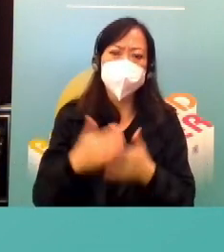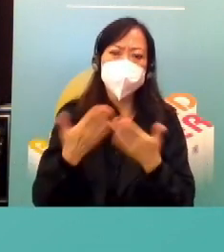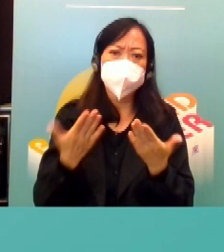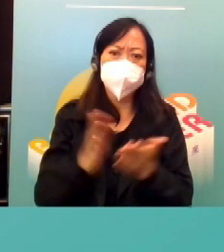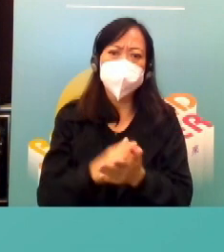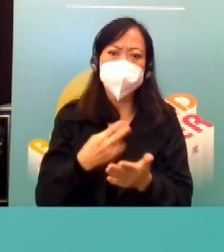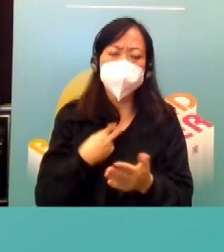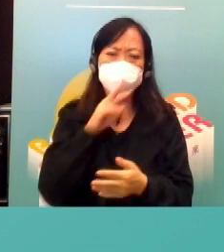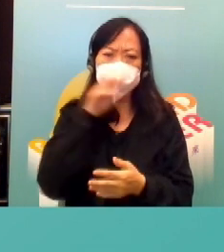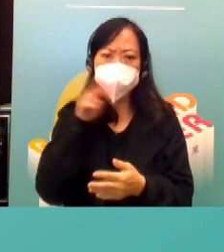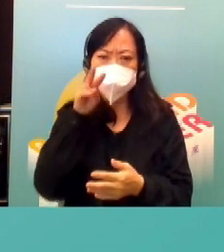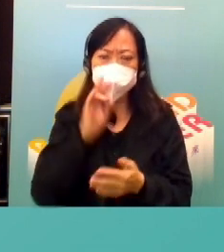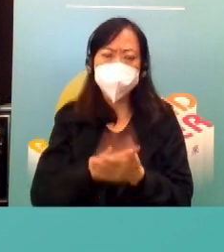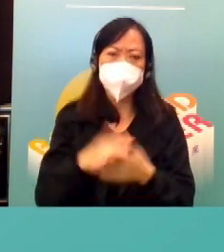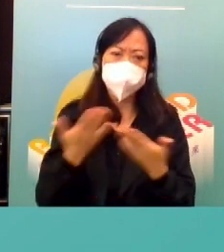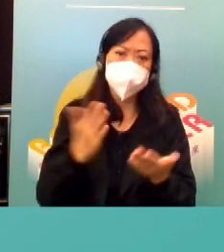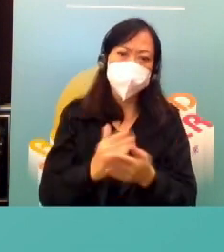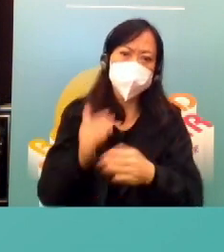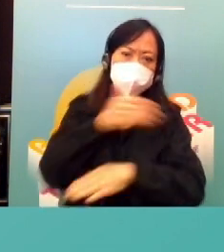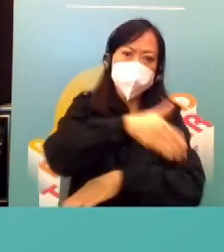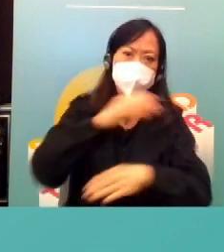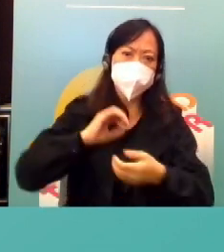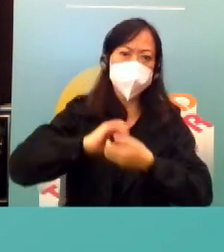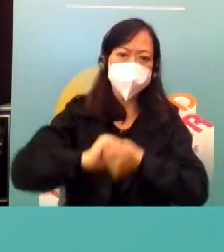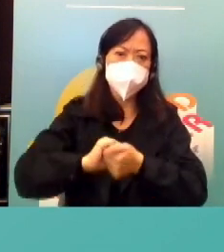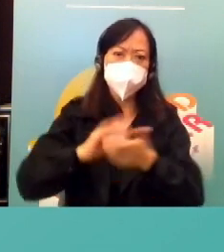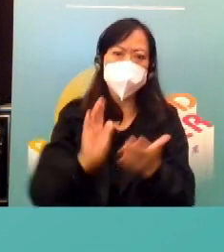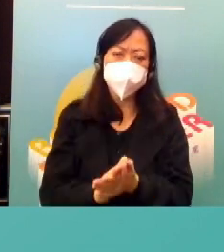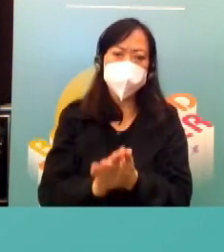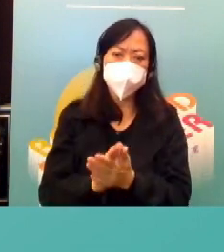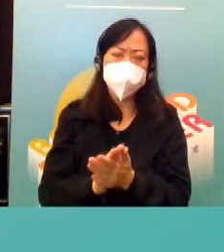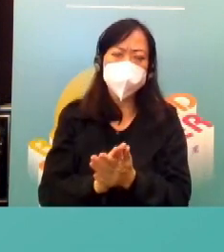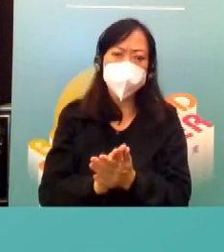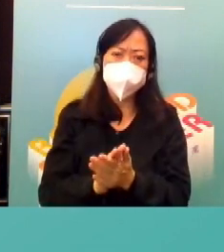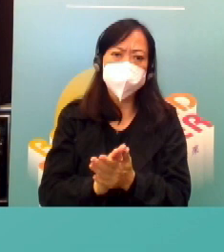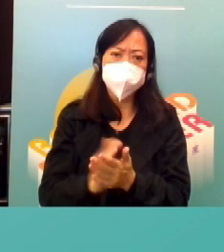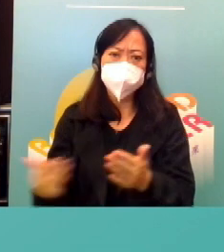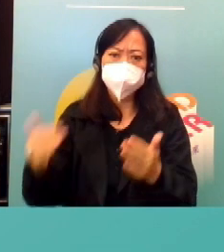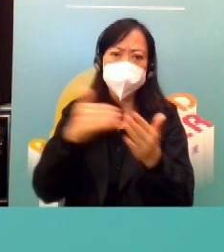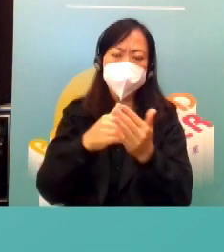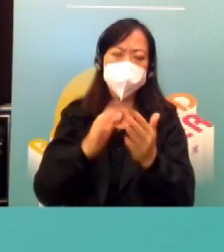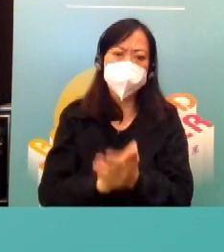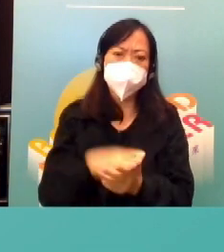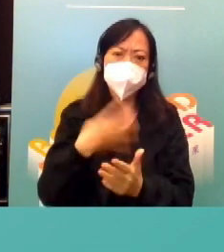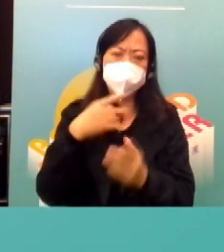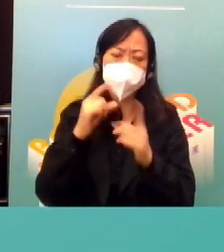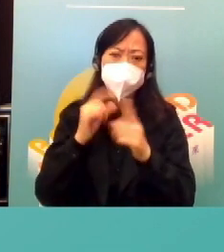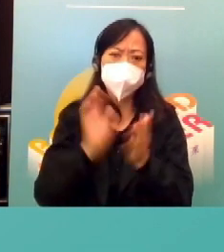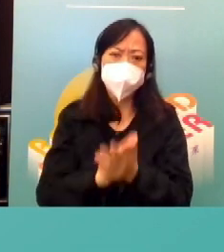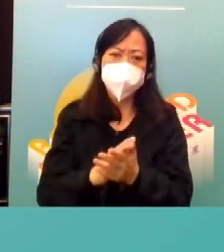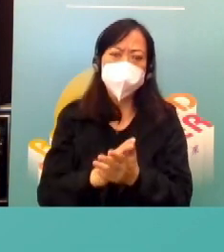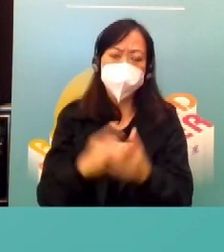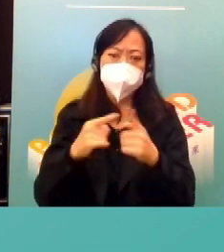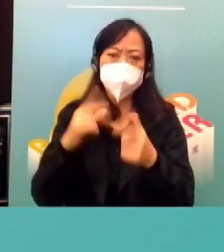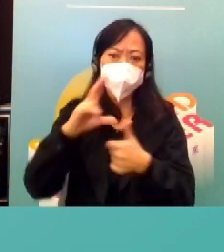cross-sectoral partnership to achieve the 4 Ps, right? The people-oriented economy, the planet, environmental